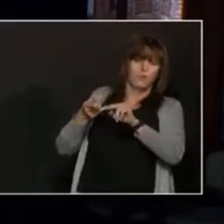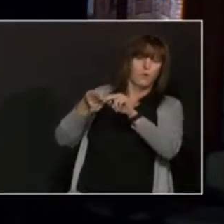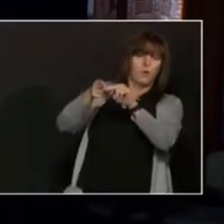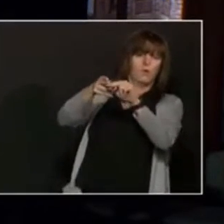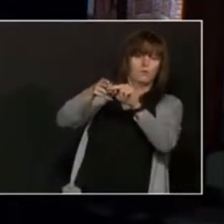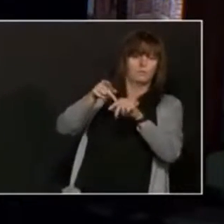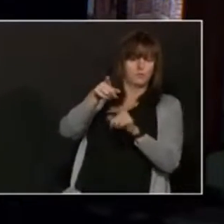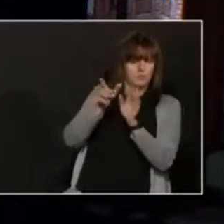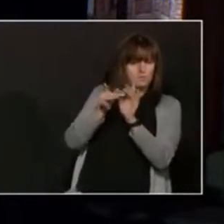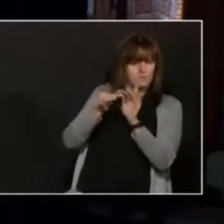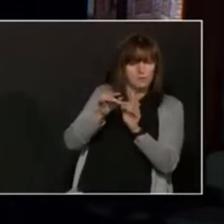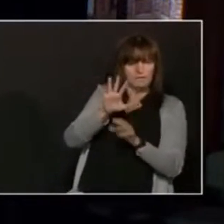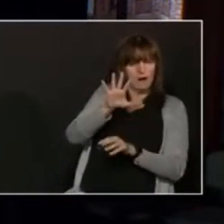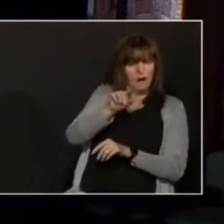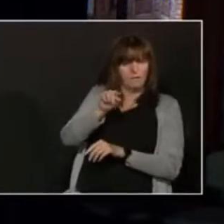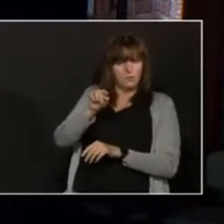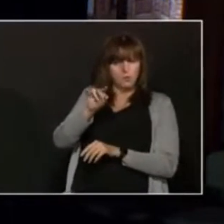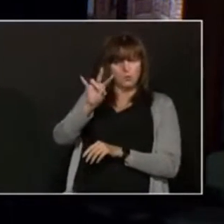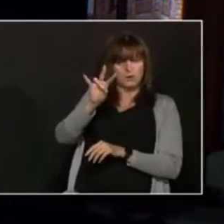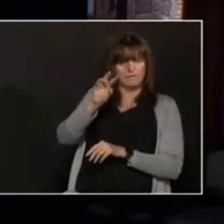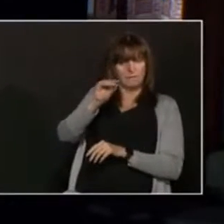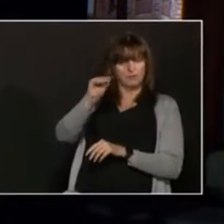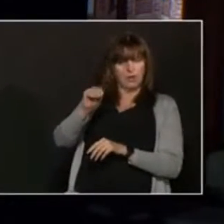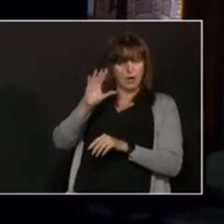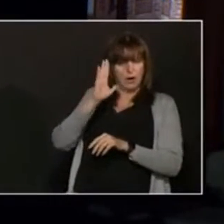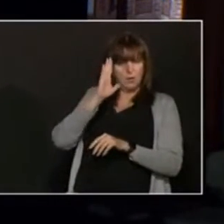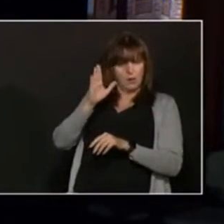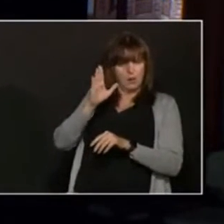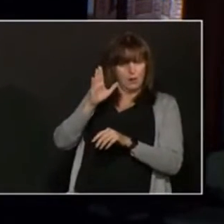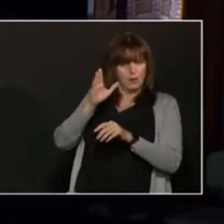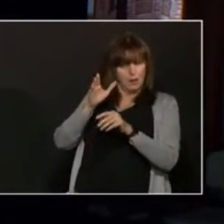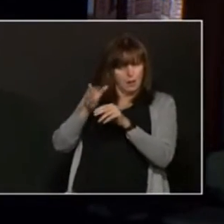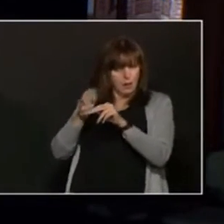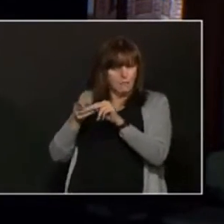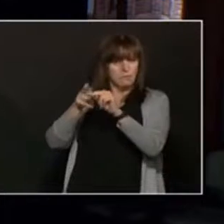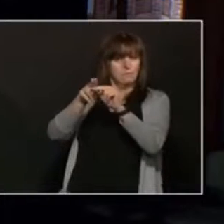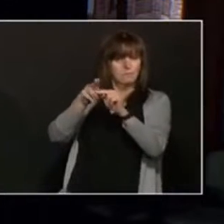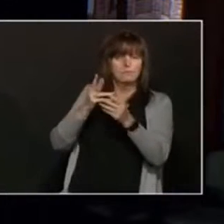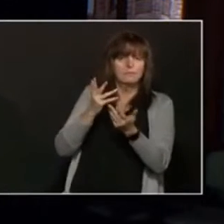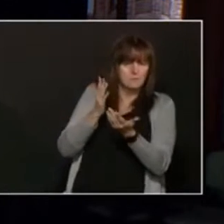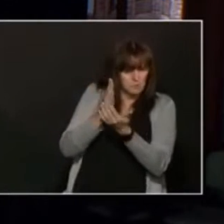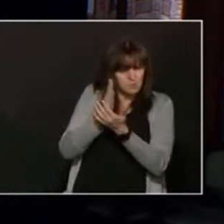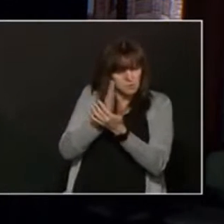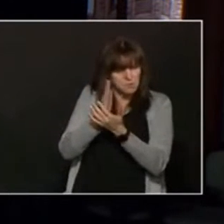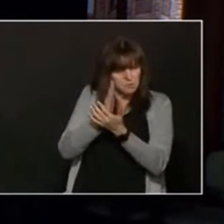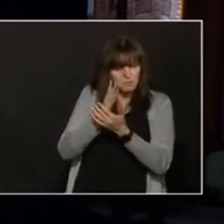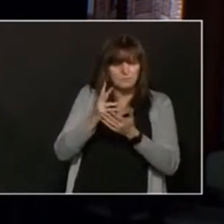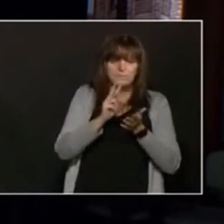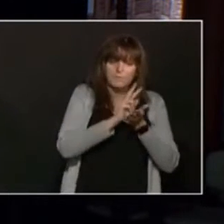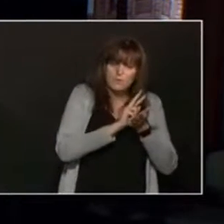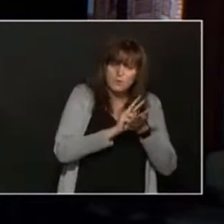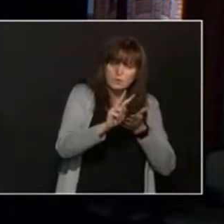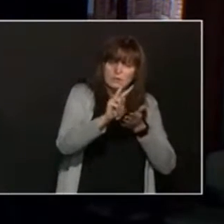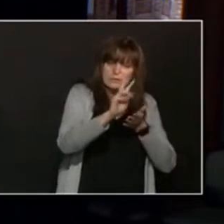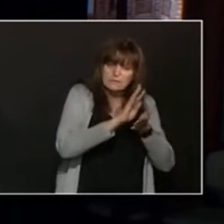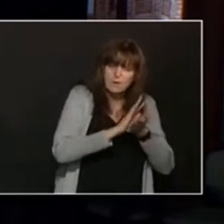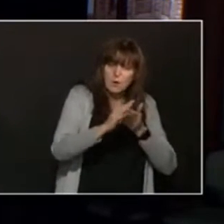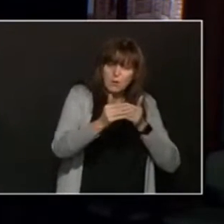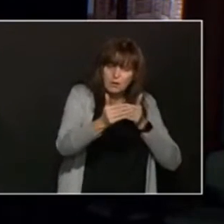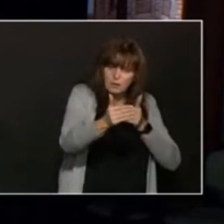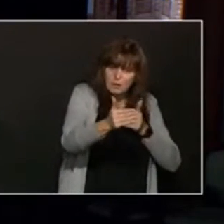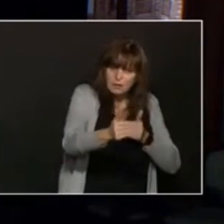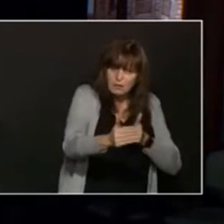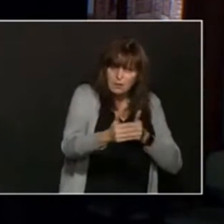range. Where, because it will take about 2 to 4 weeks before we see these latest restrictions to actually have